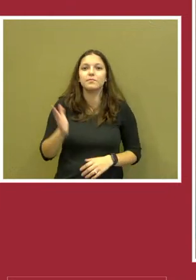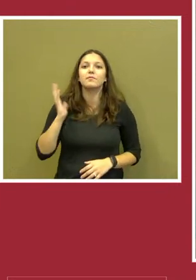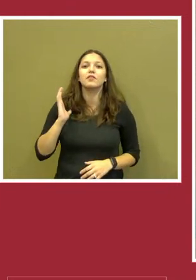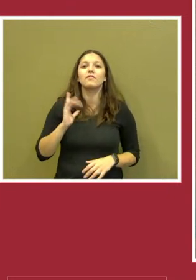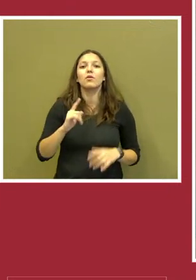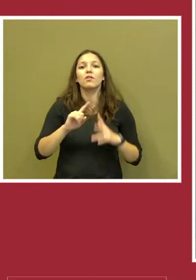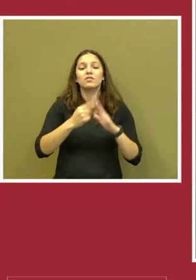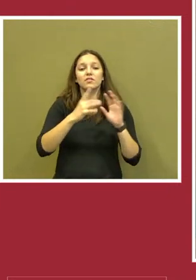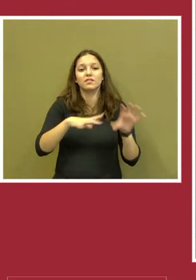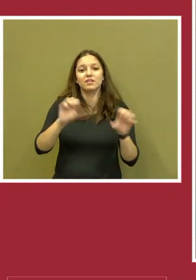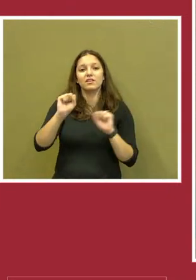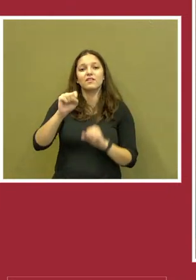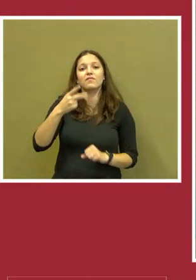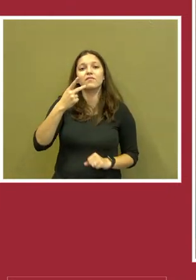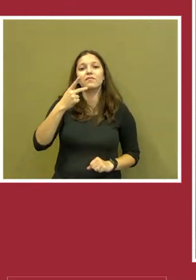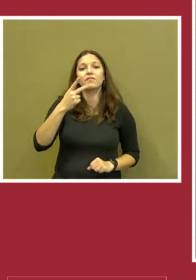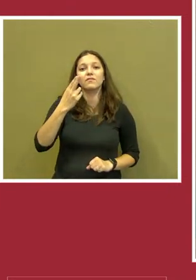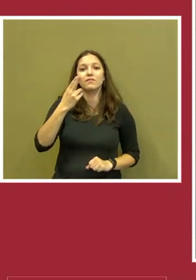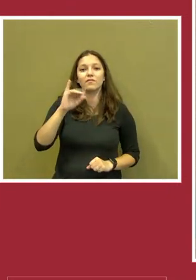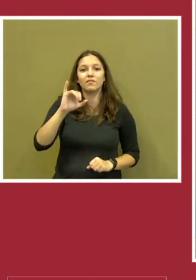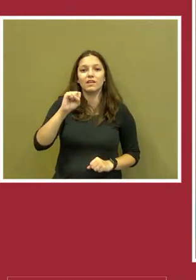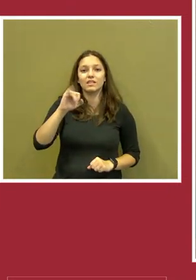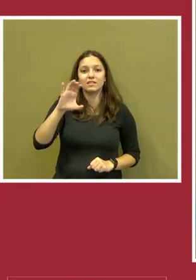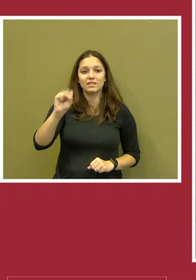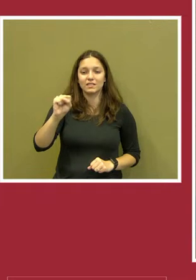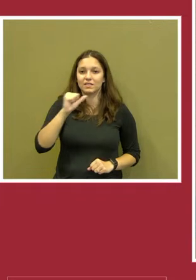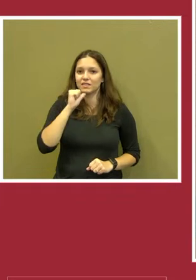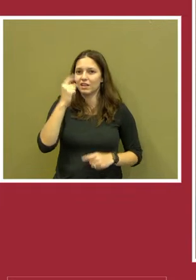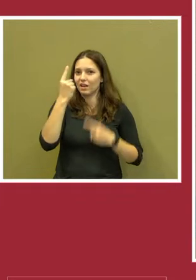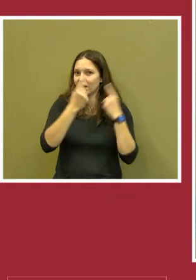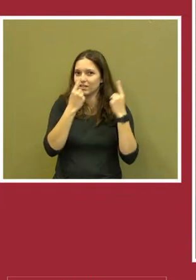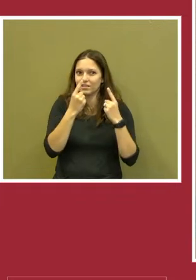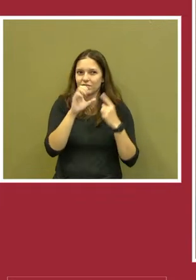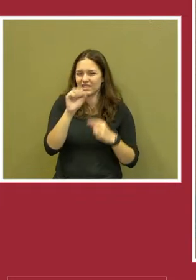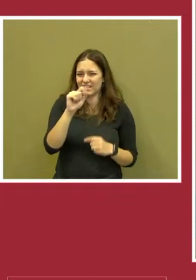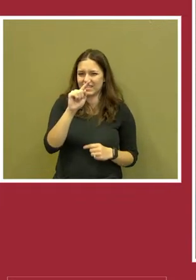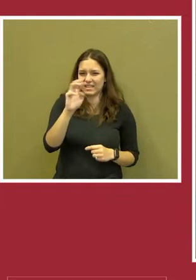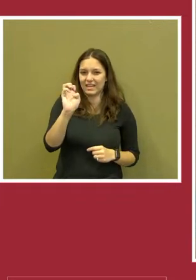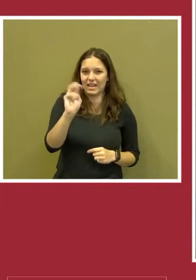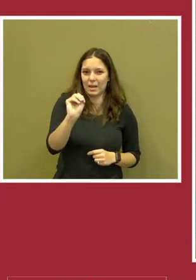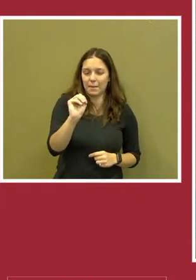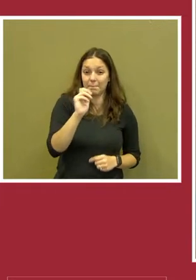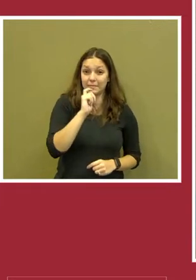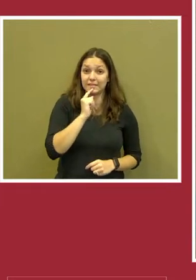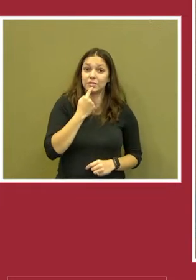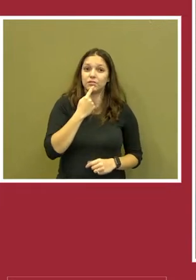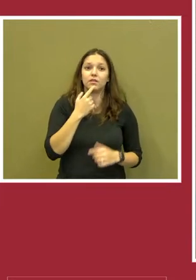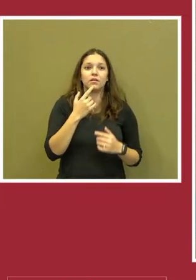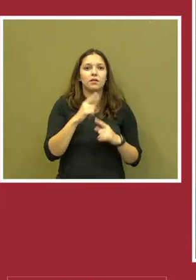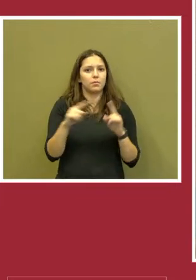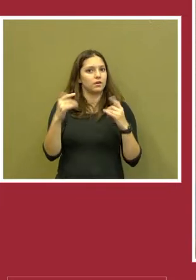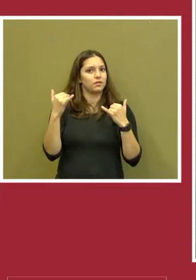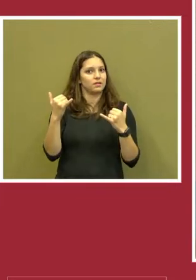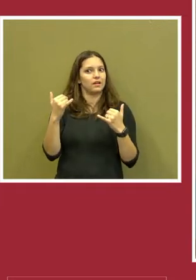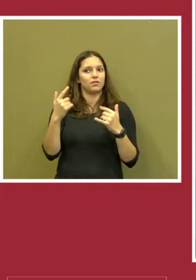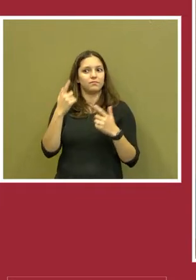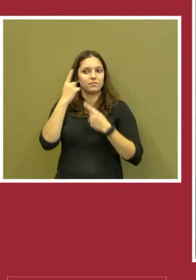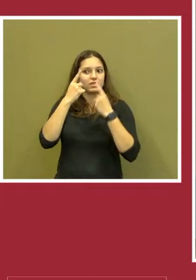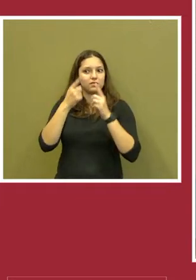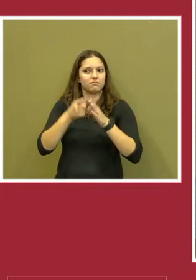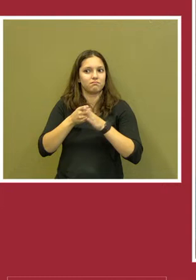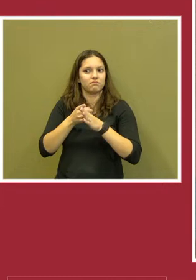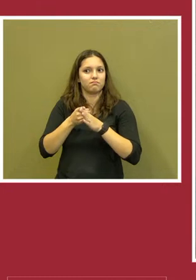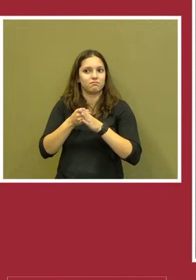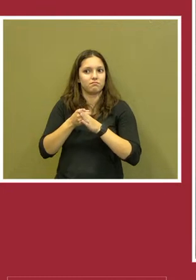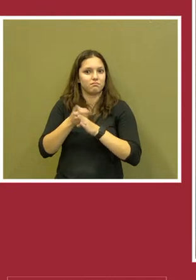taking physics, I wasn't really considering STEM seriously, but now I'm considering maybe majoring in it.